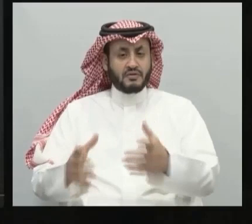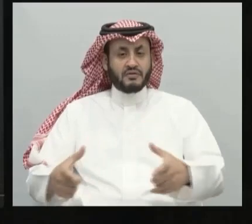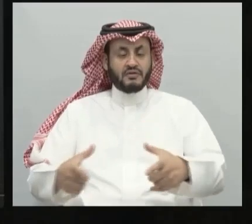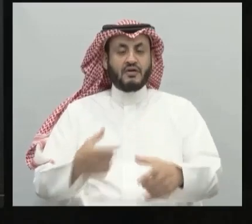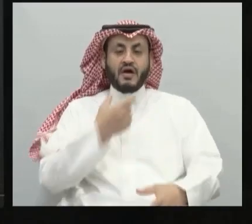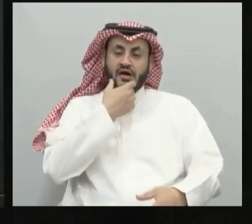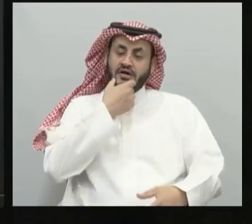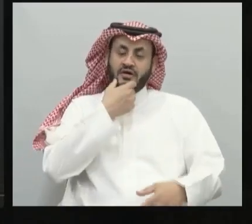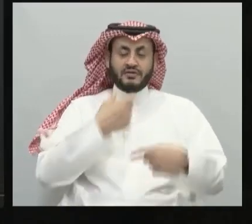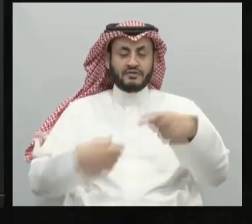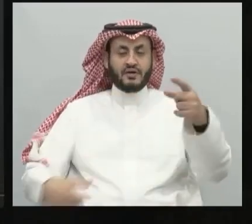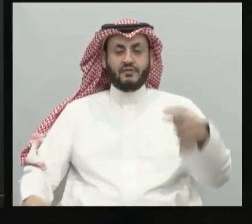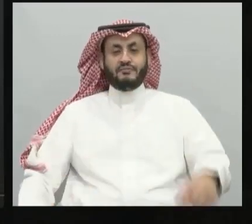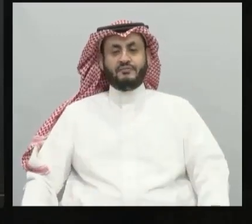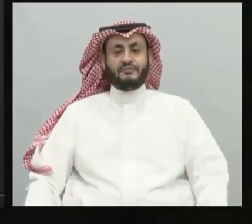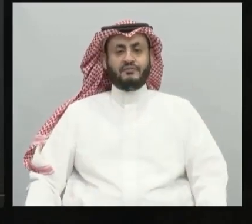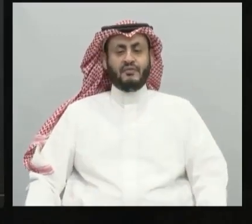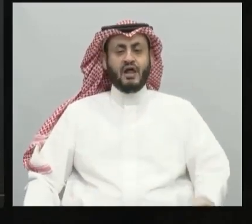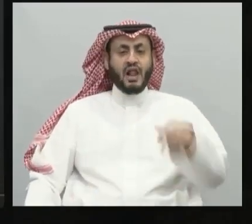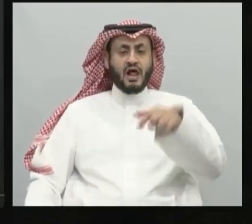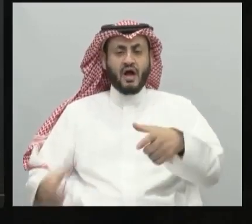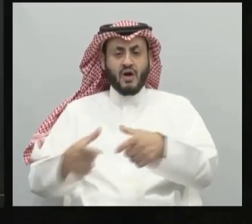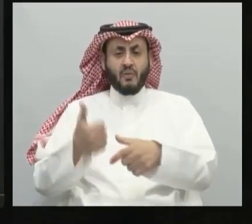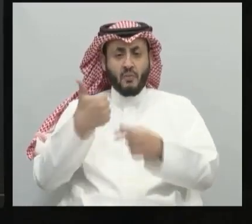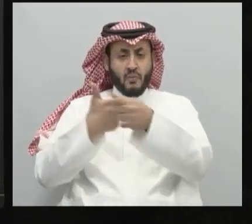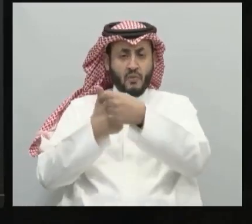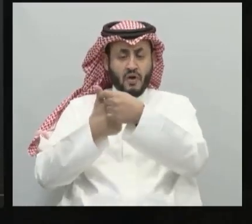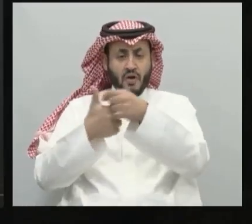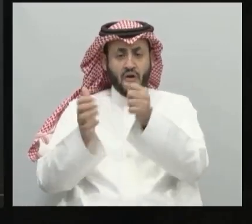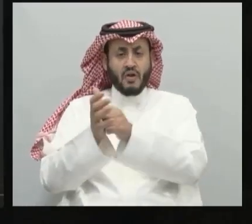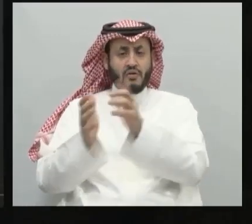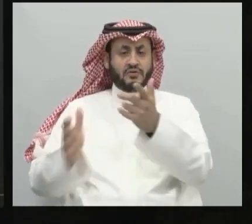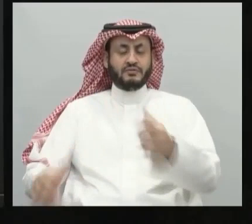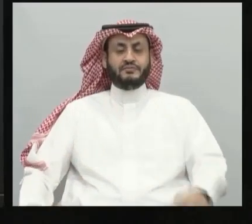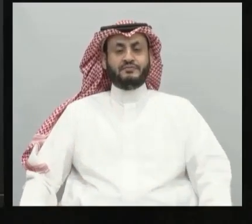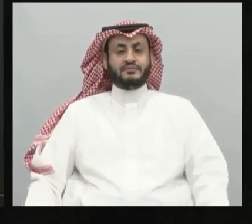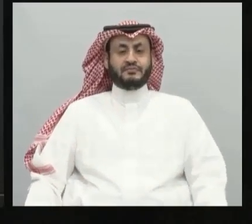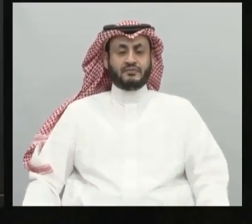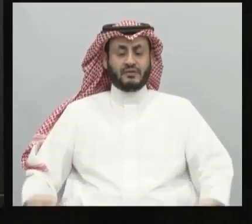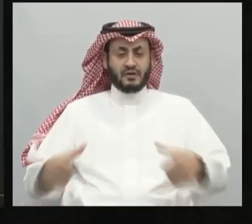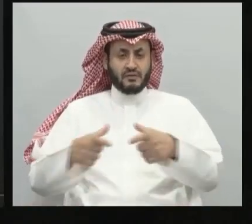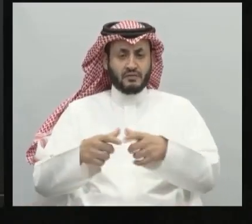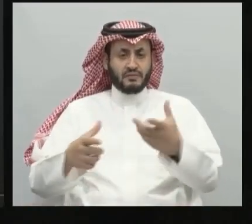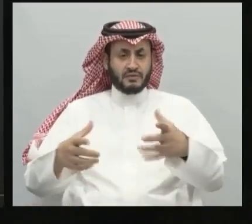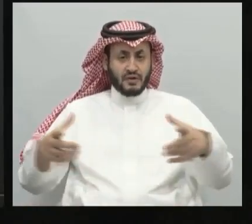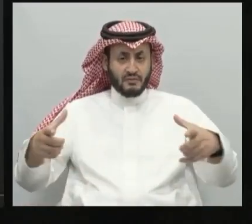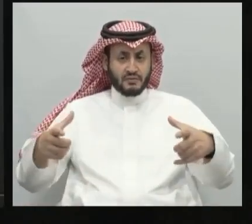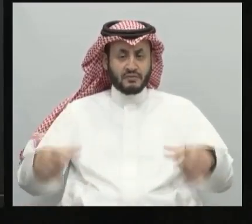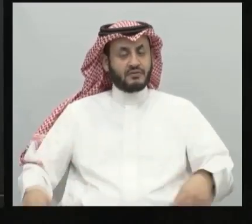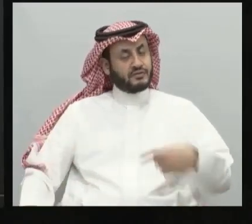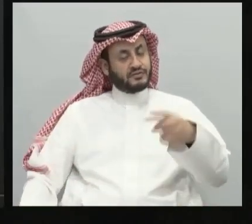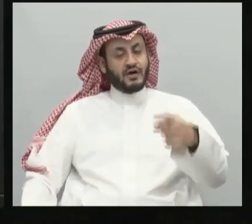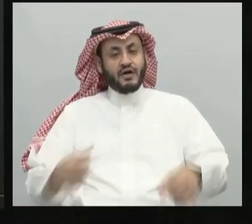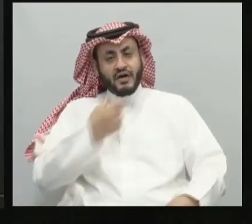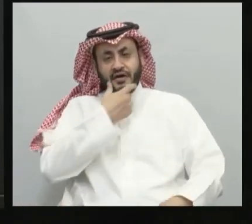Capital city means the main city in the country. So what's our capital city? It's Riyadh.